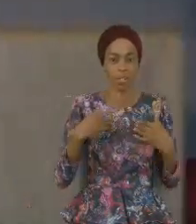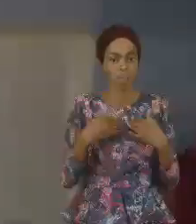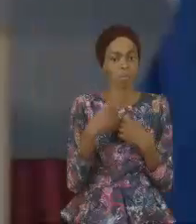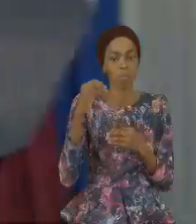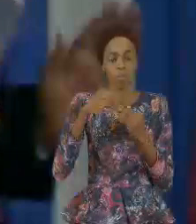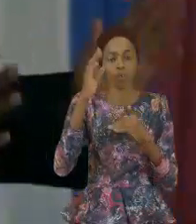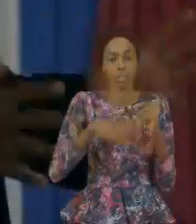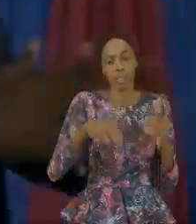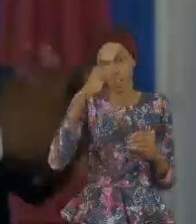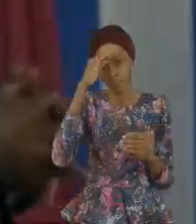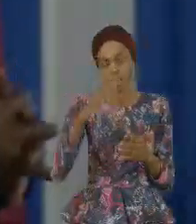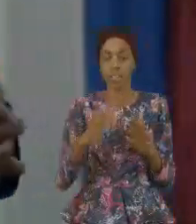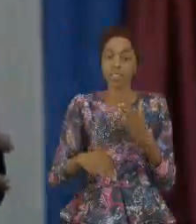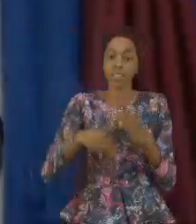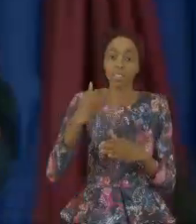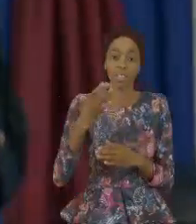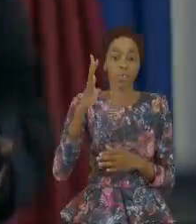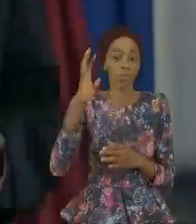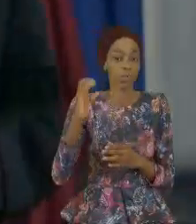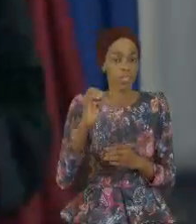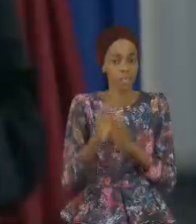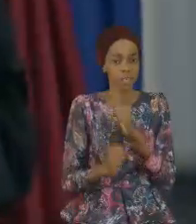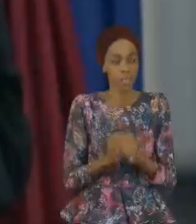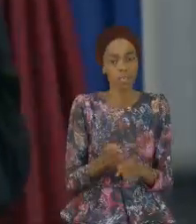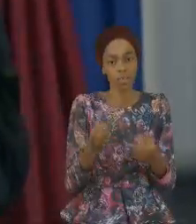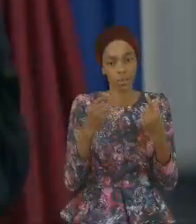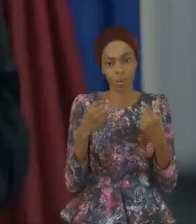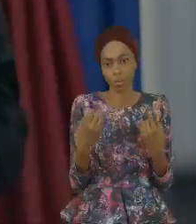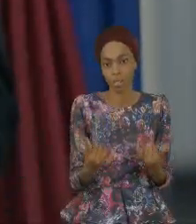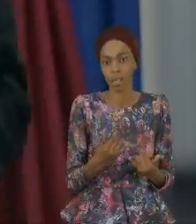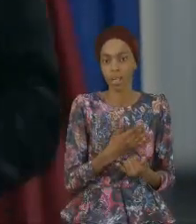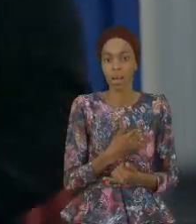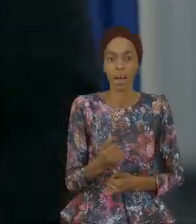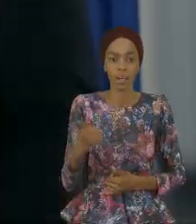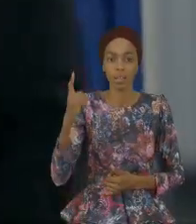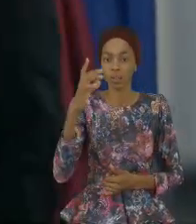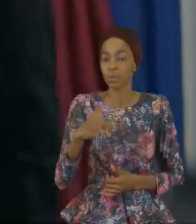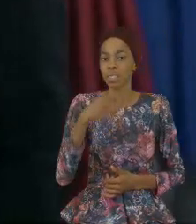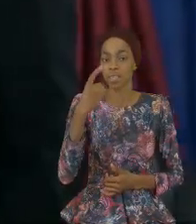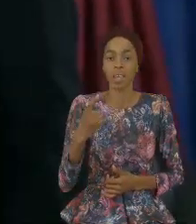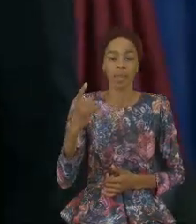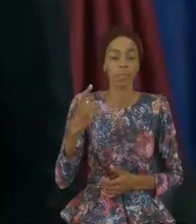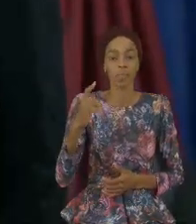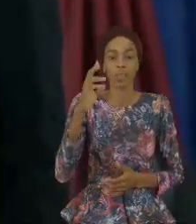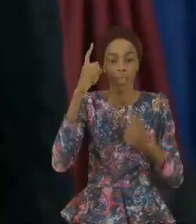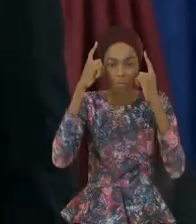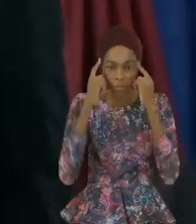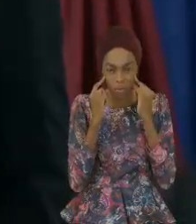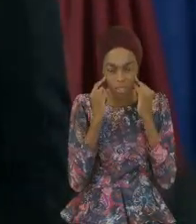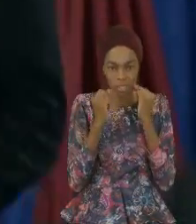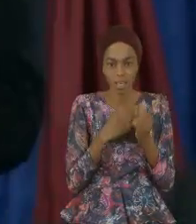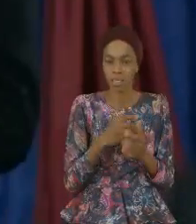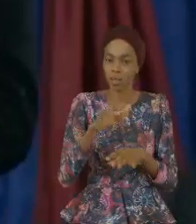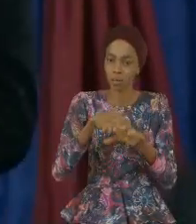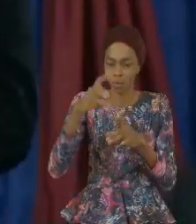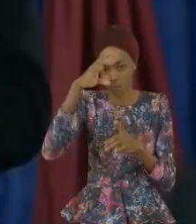40 years came now, and God said, Moses, Moses, he called him after the burning bush